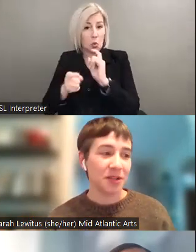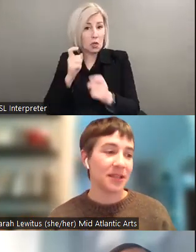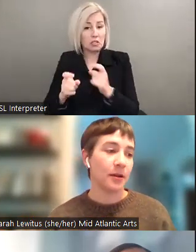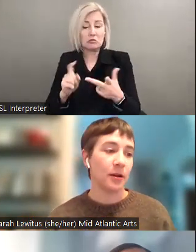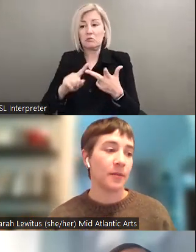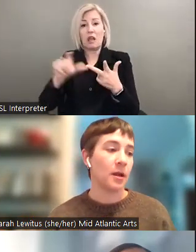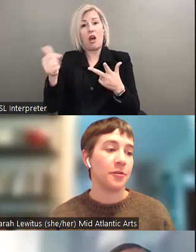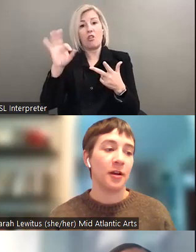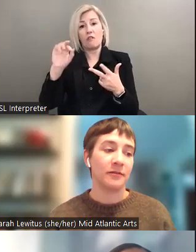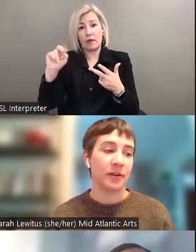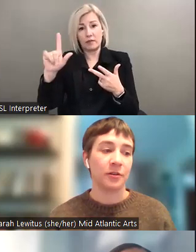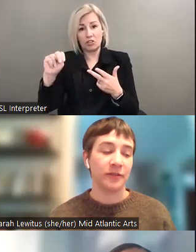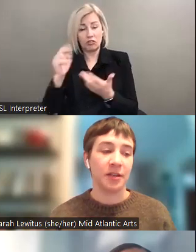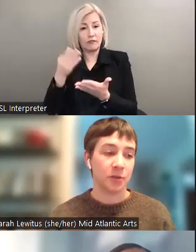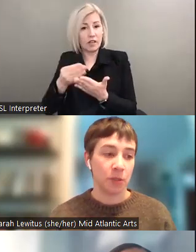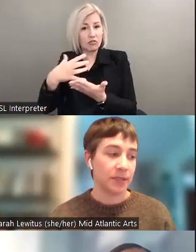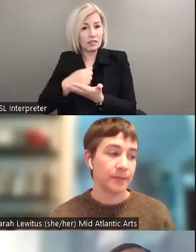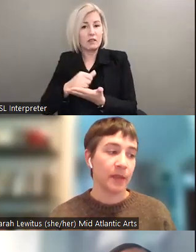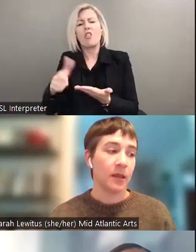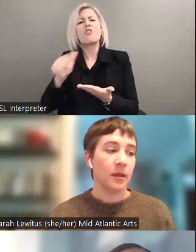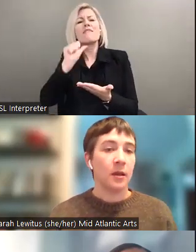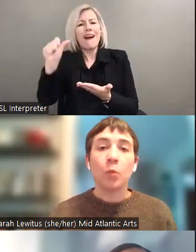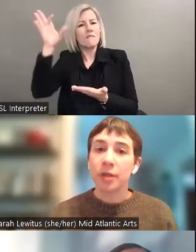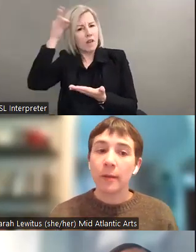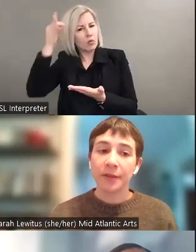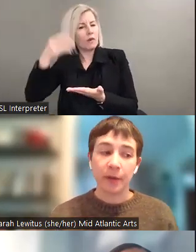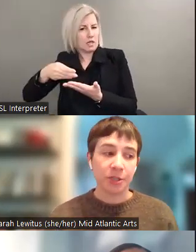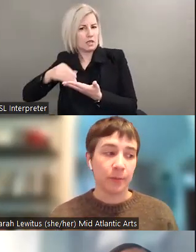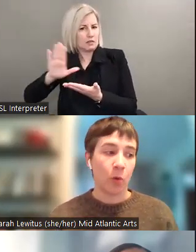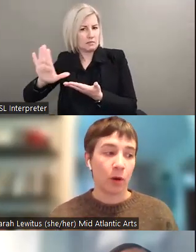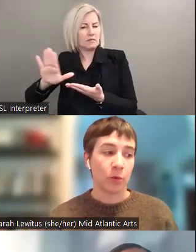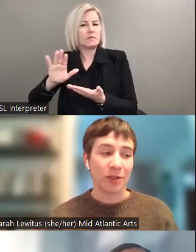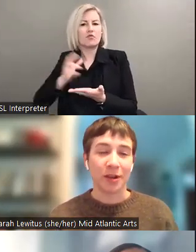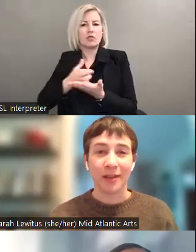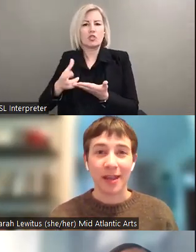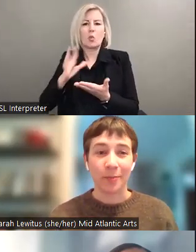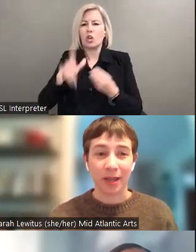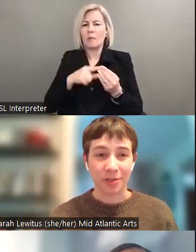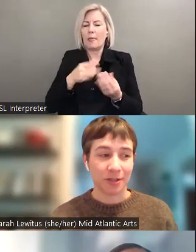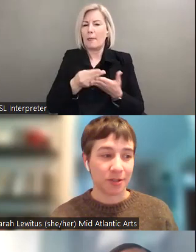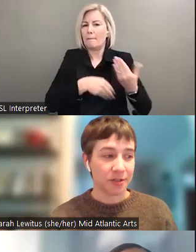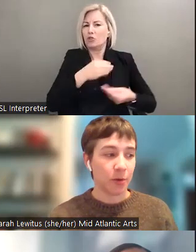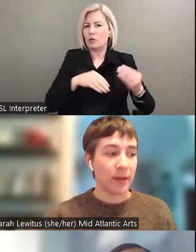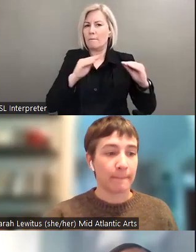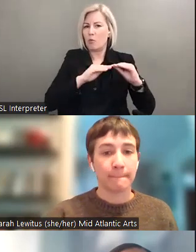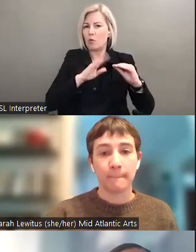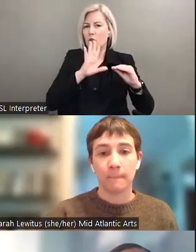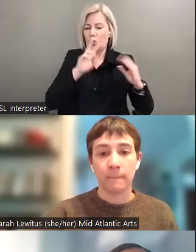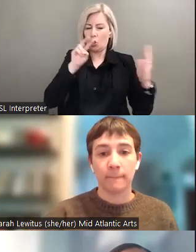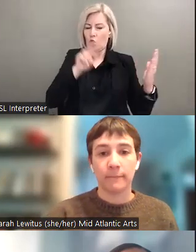foundation fundraising, or other non-federal funding sources. We'll talk about the budget more when we look at the application in just a